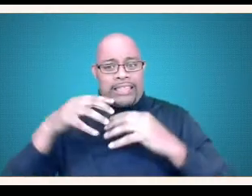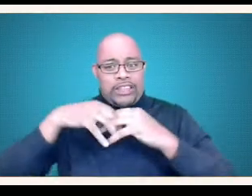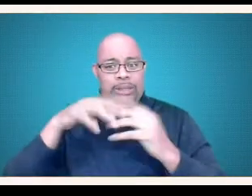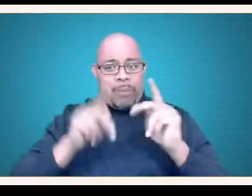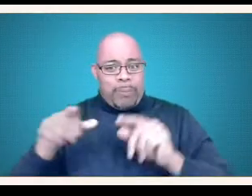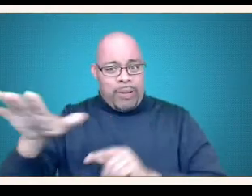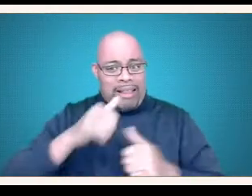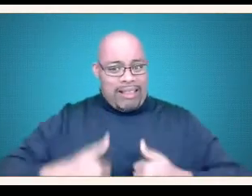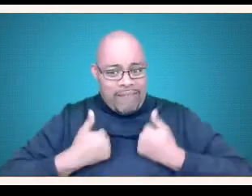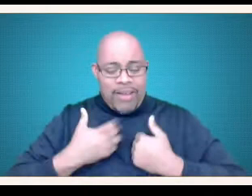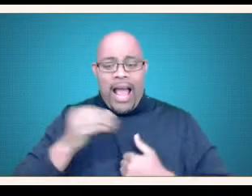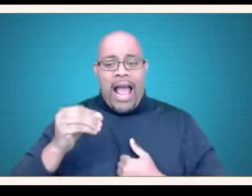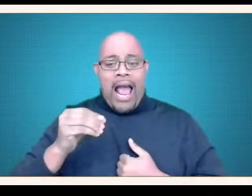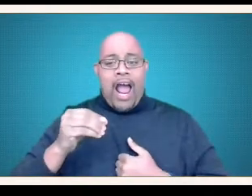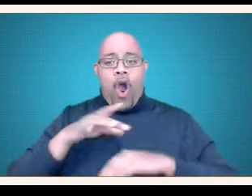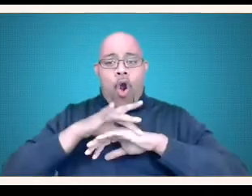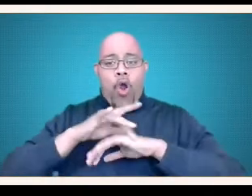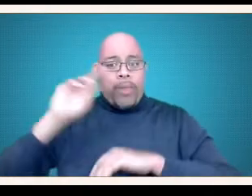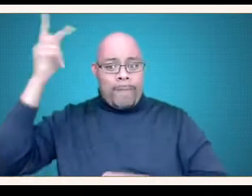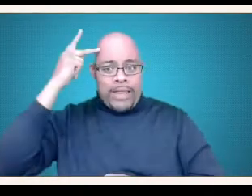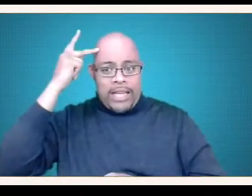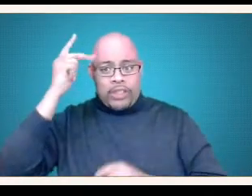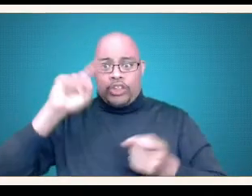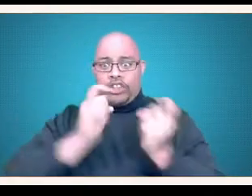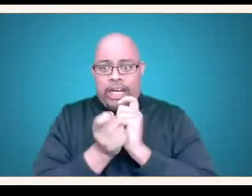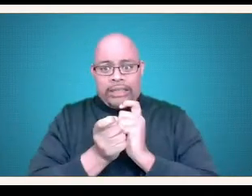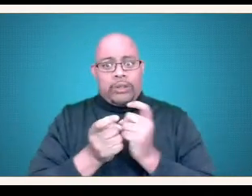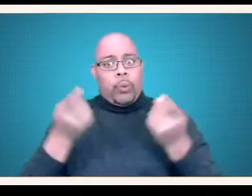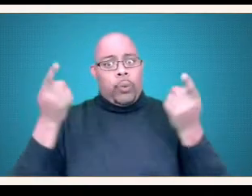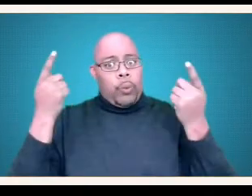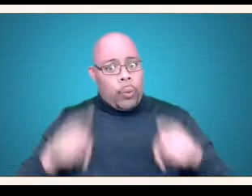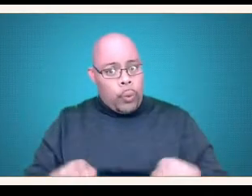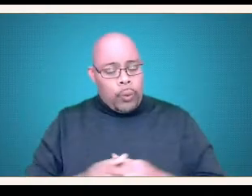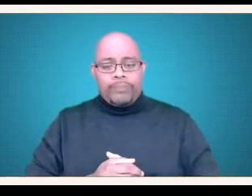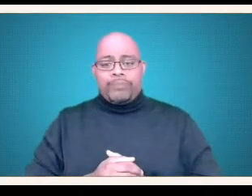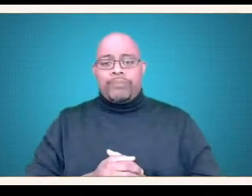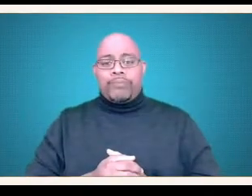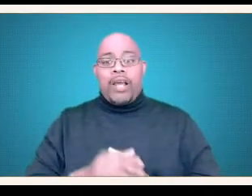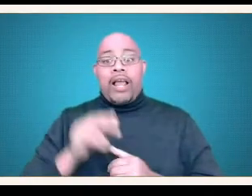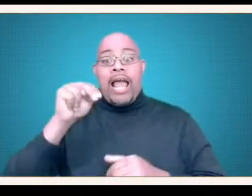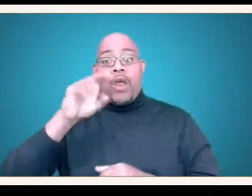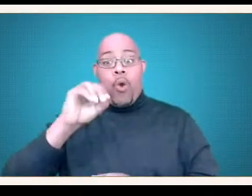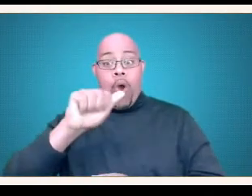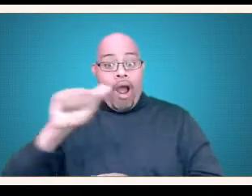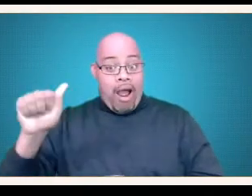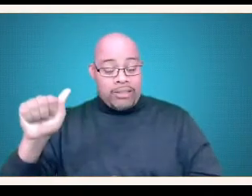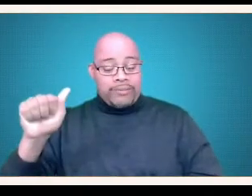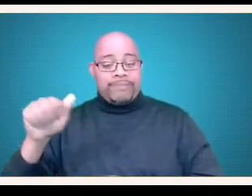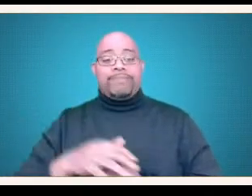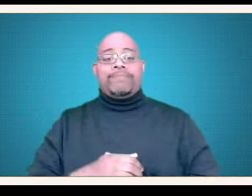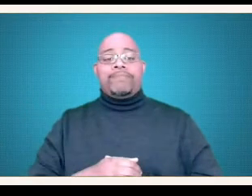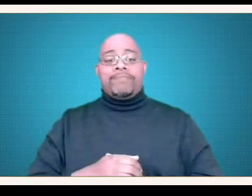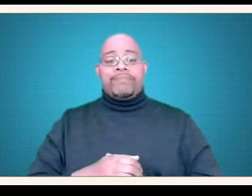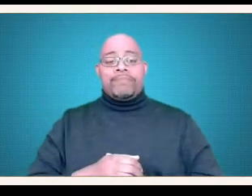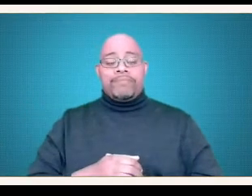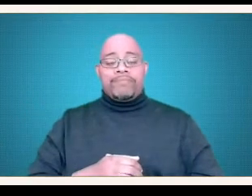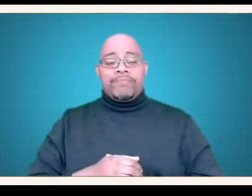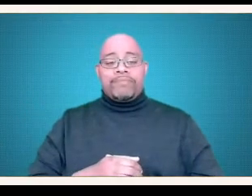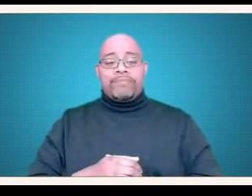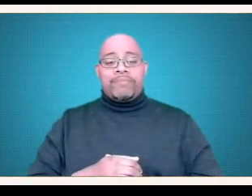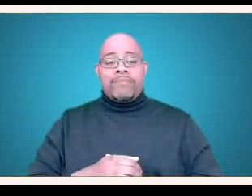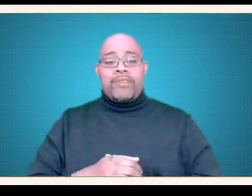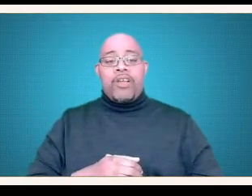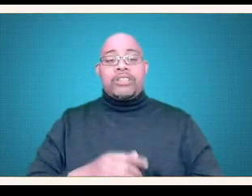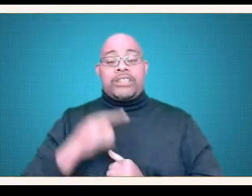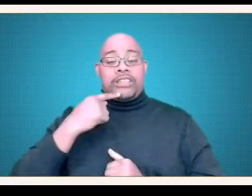consequences for local indigenous communities, and the geopolitical ramifications of these changes. In fact, according to the National Oceanic and Atmospheric